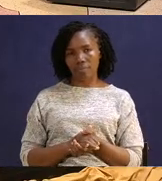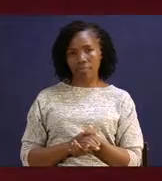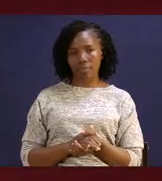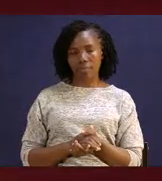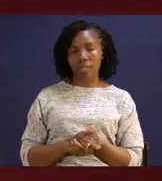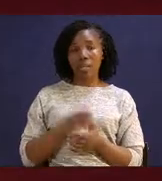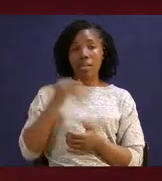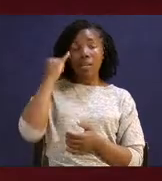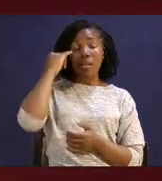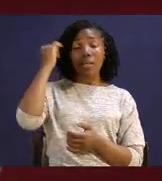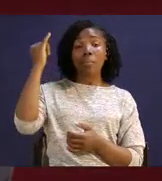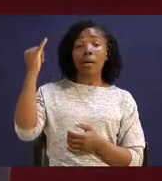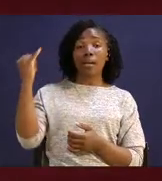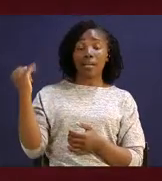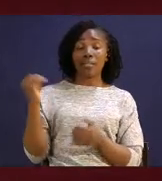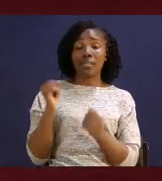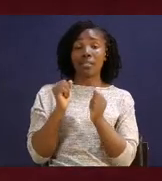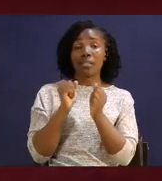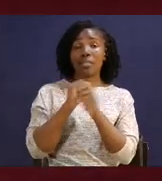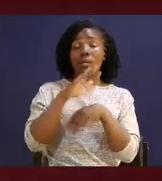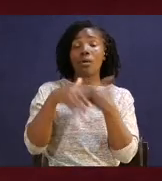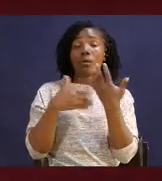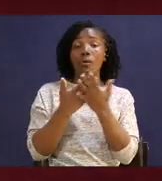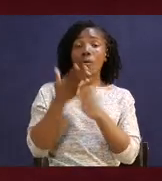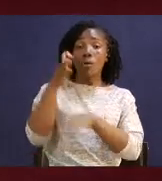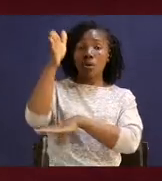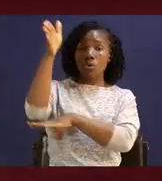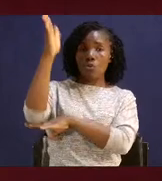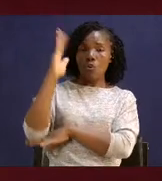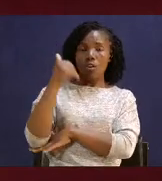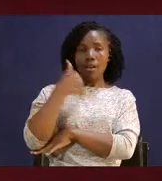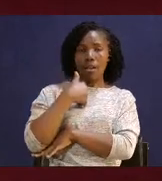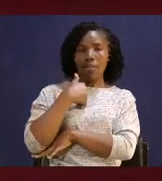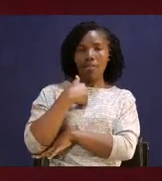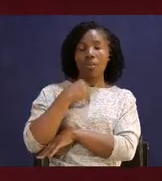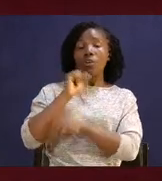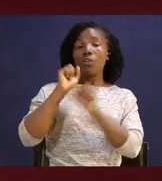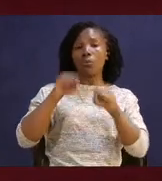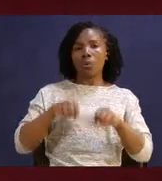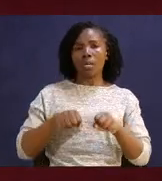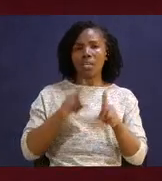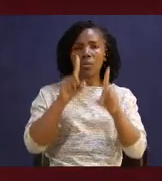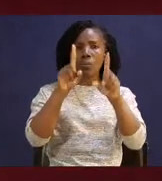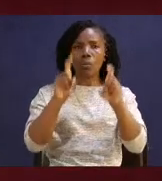So can you imagine, with all that God has, you can still say, God, why